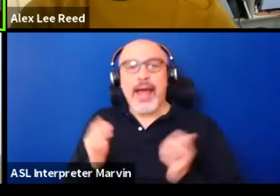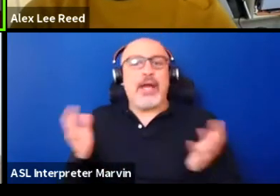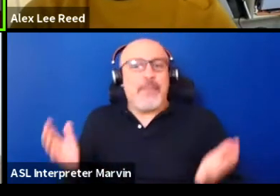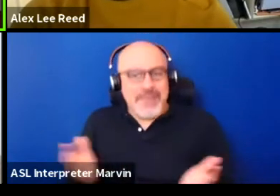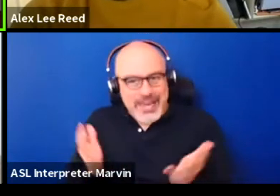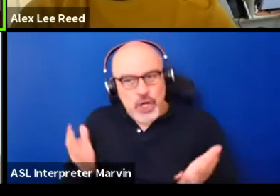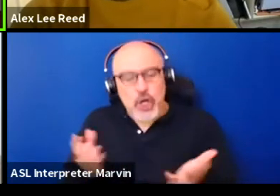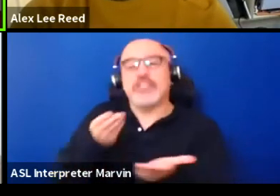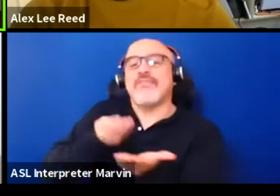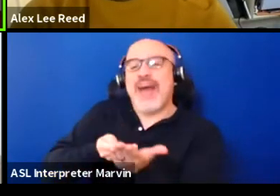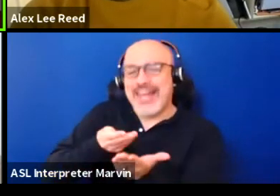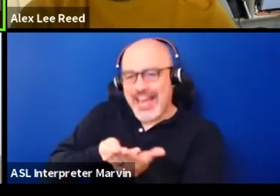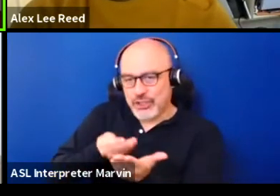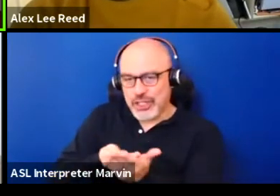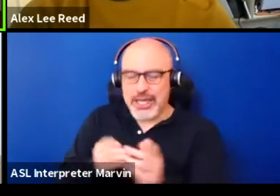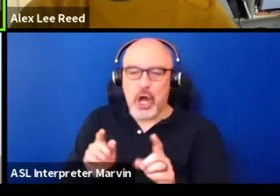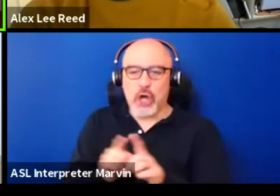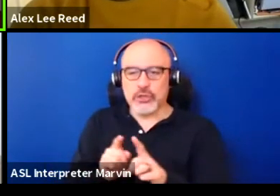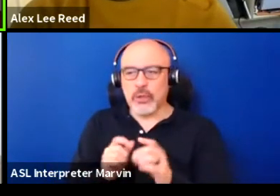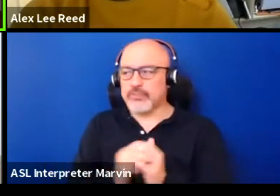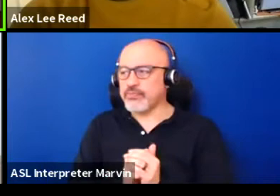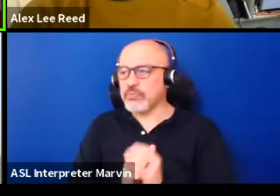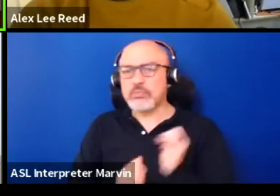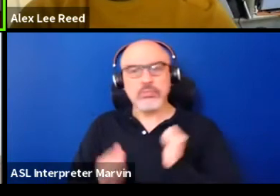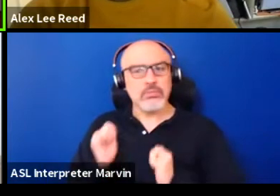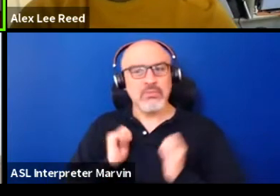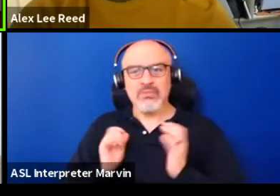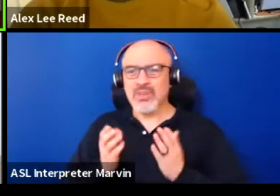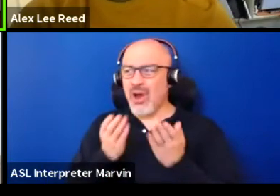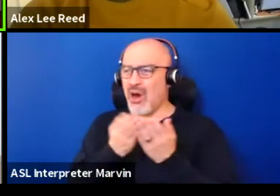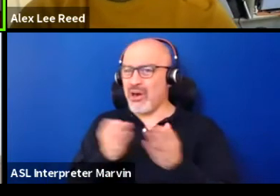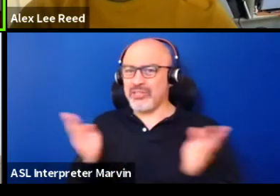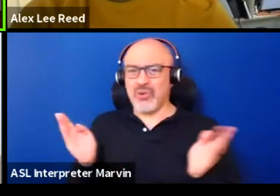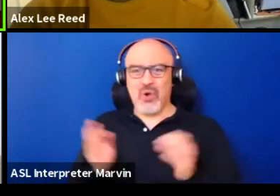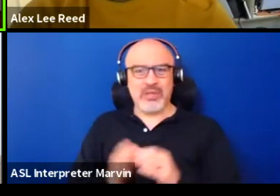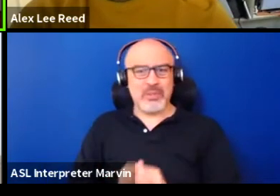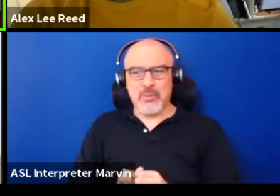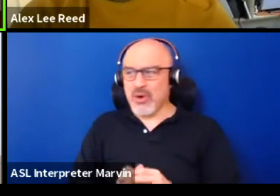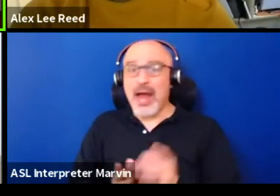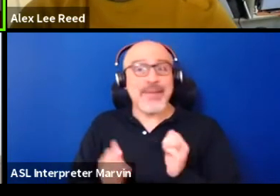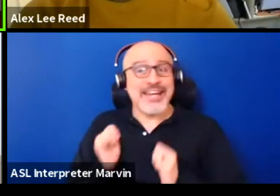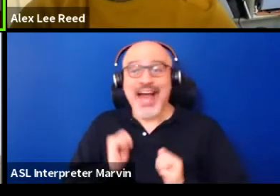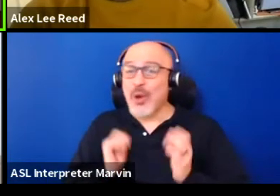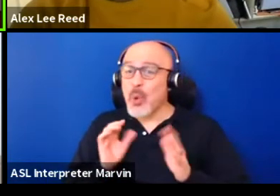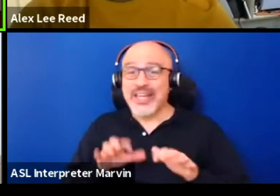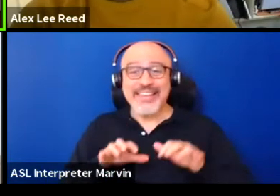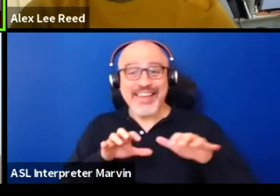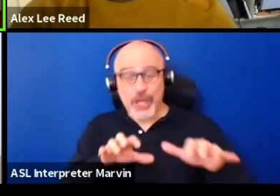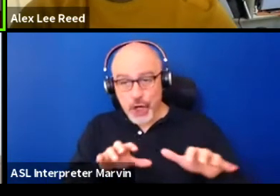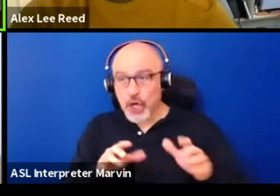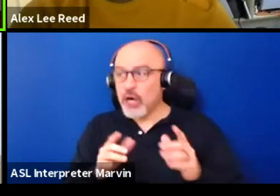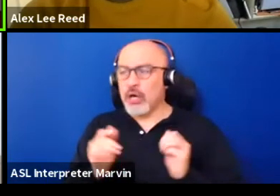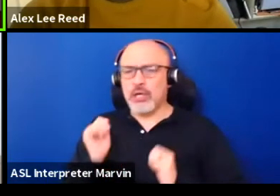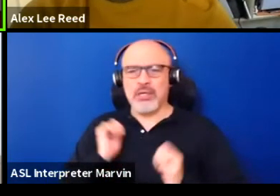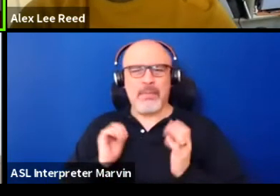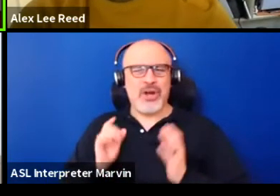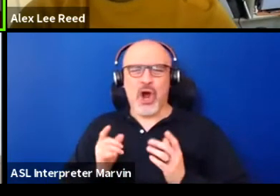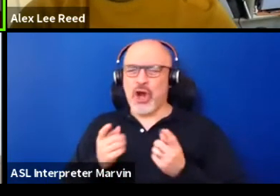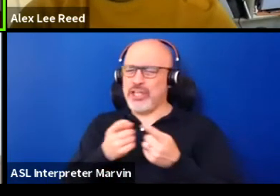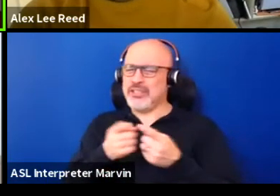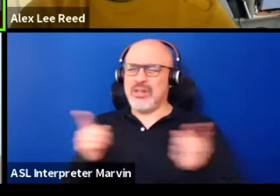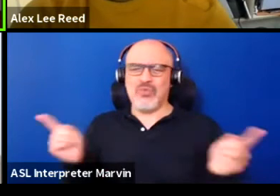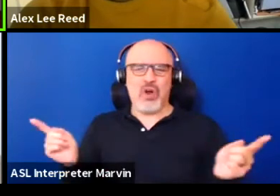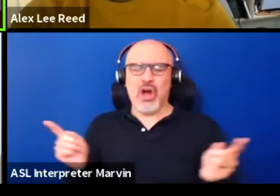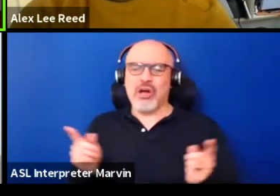art. Artists across the board, not just theater, but across the board, are not recognized for the ways in which